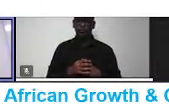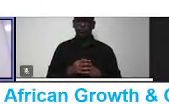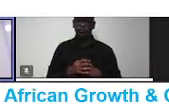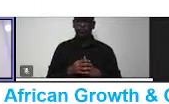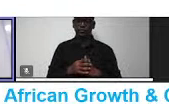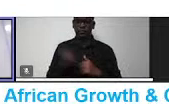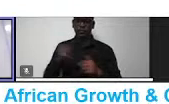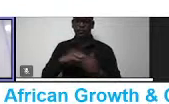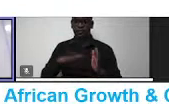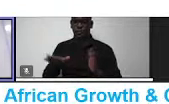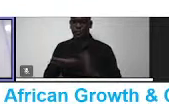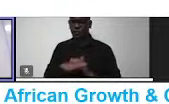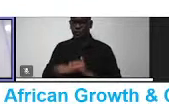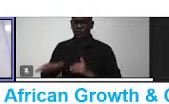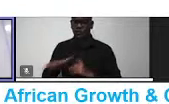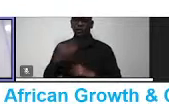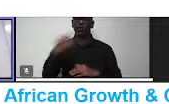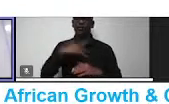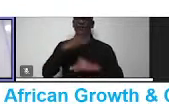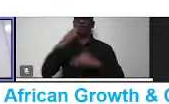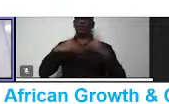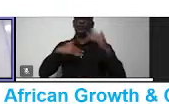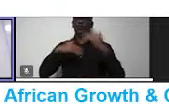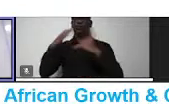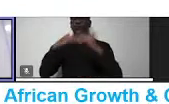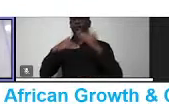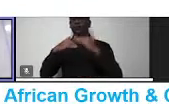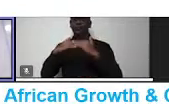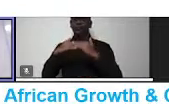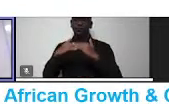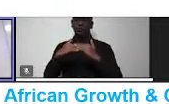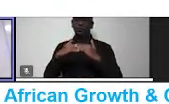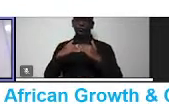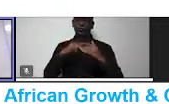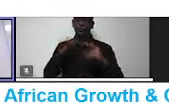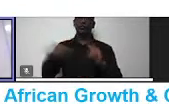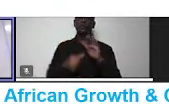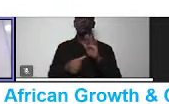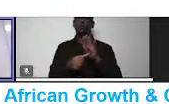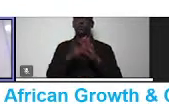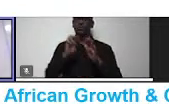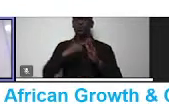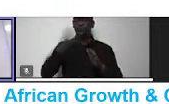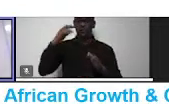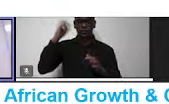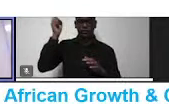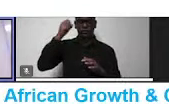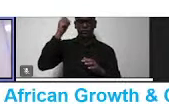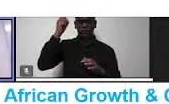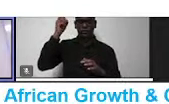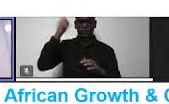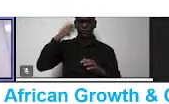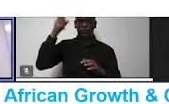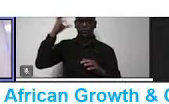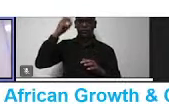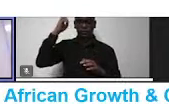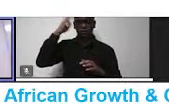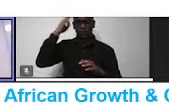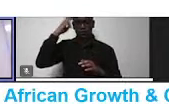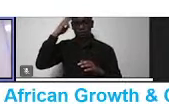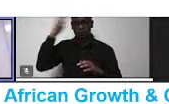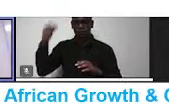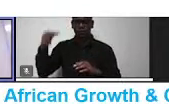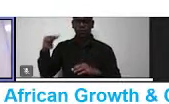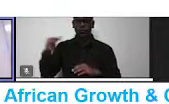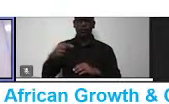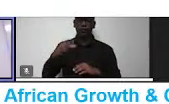base on what we're building on here. So it's important to keep in mind that AGOA is a piece of legislation which speaks